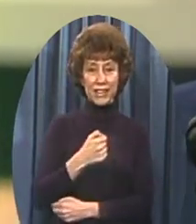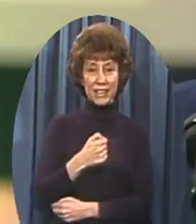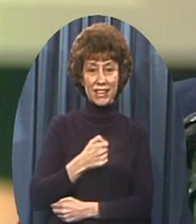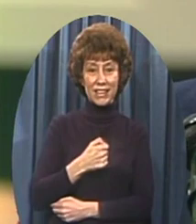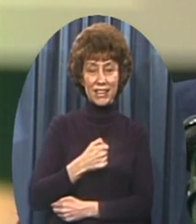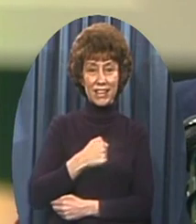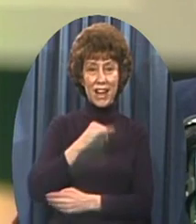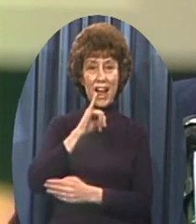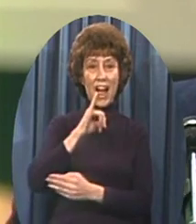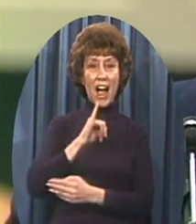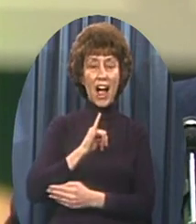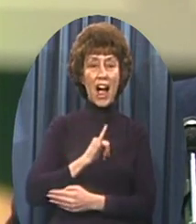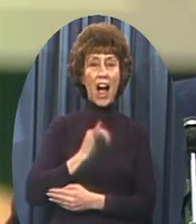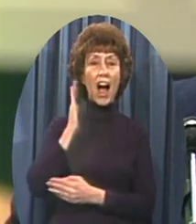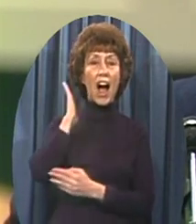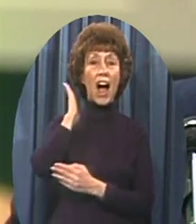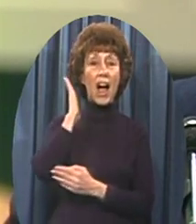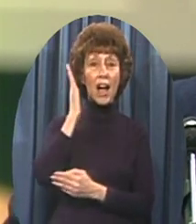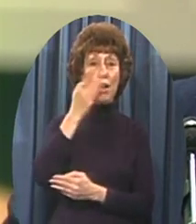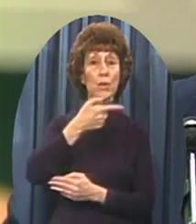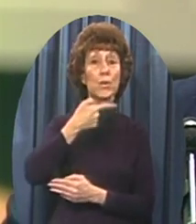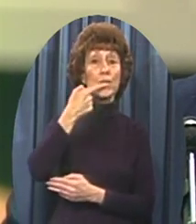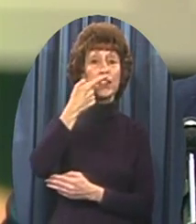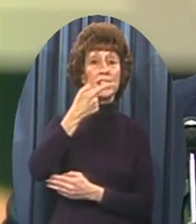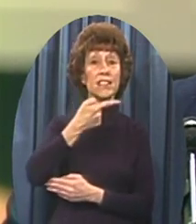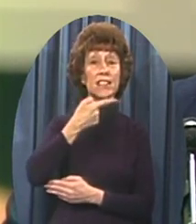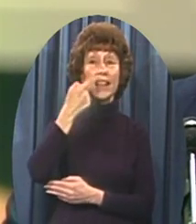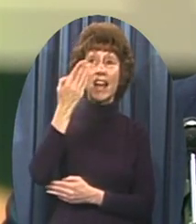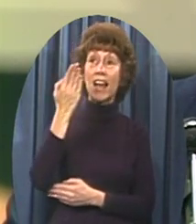I'd say He's